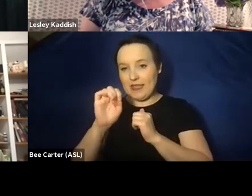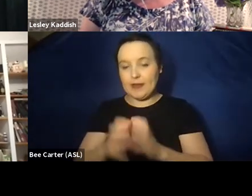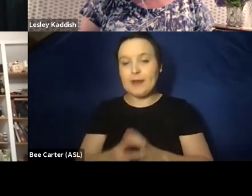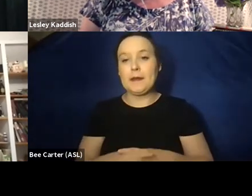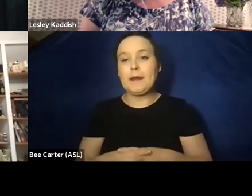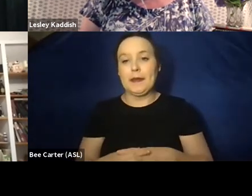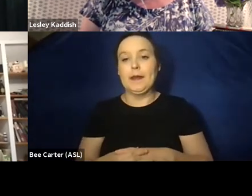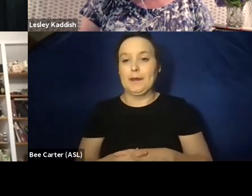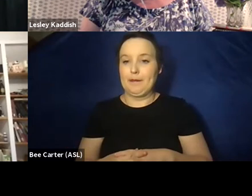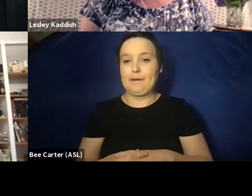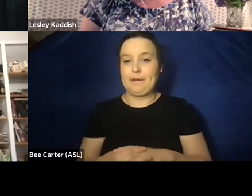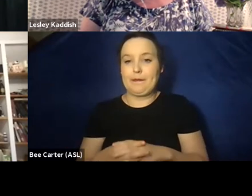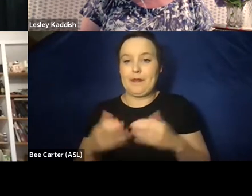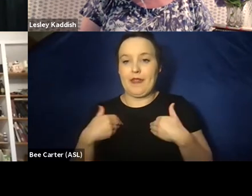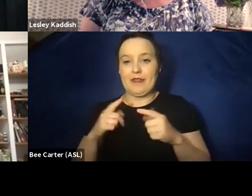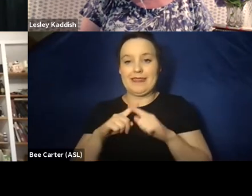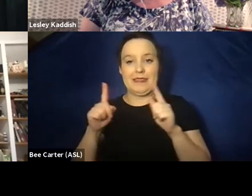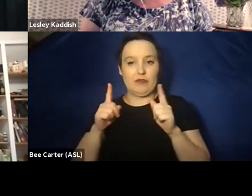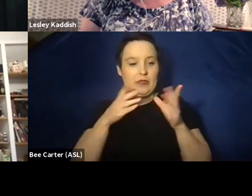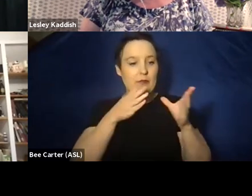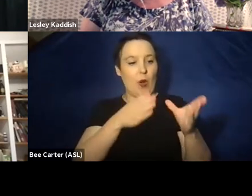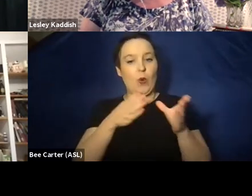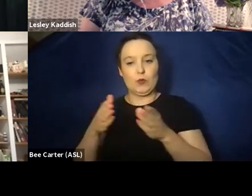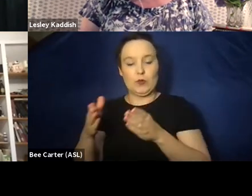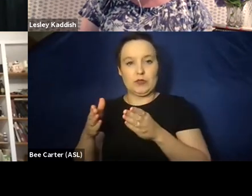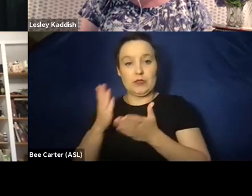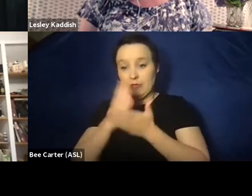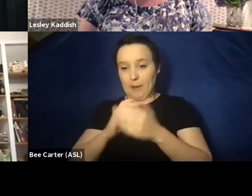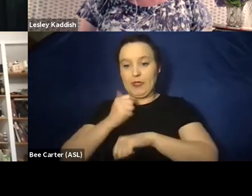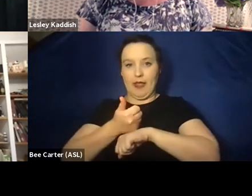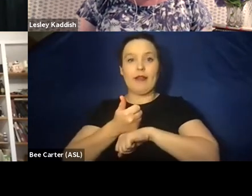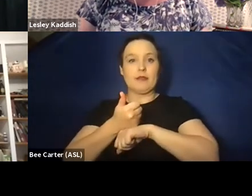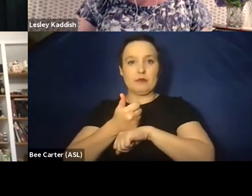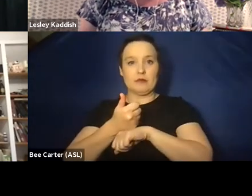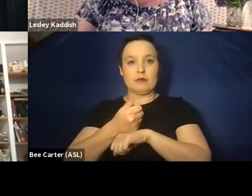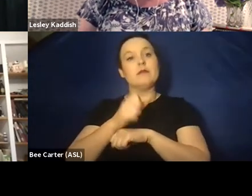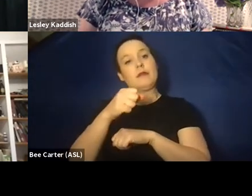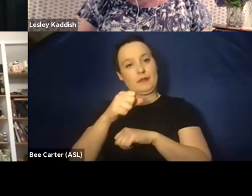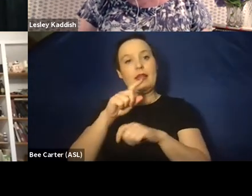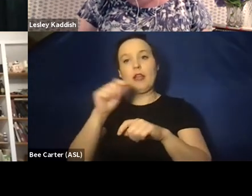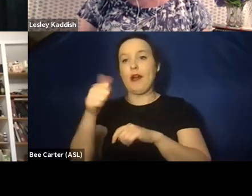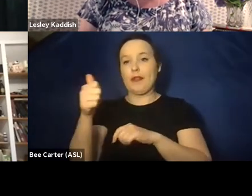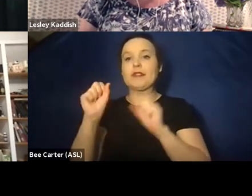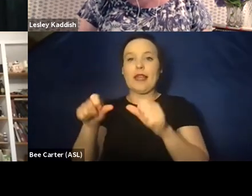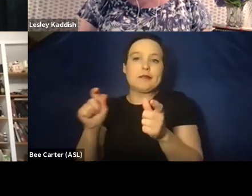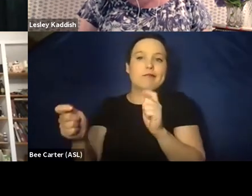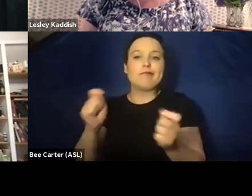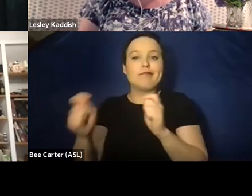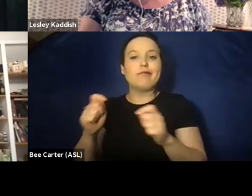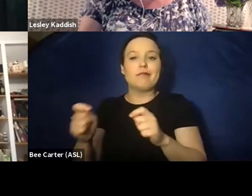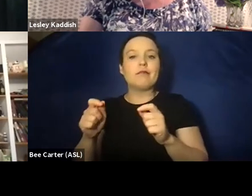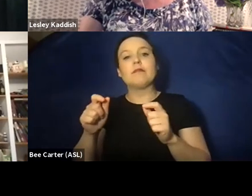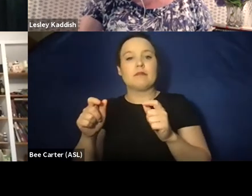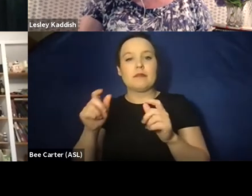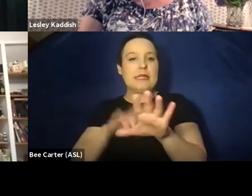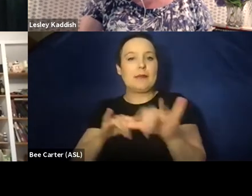that there are those modalities, some of which are fixed and others with which they operate in motion around